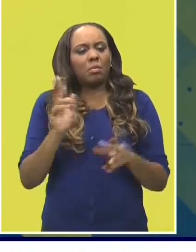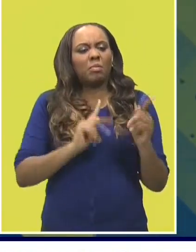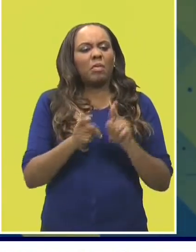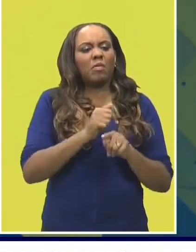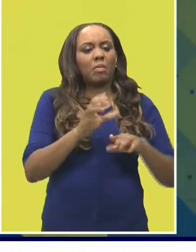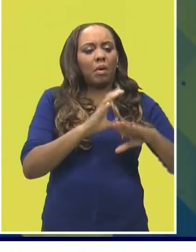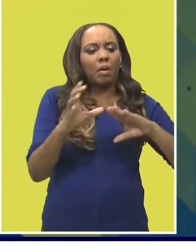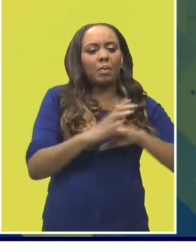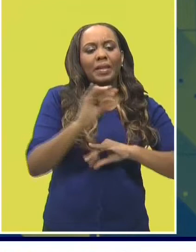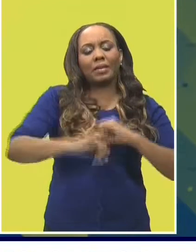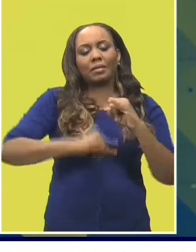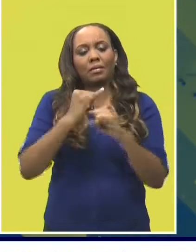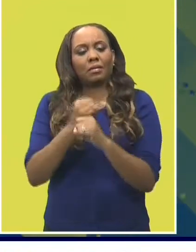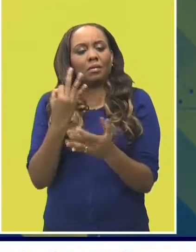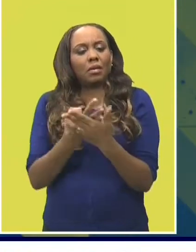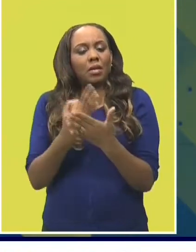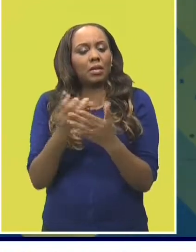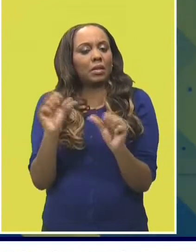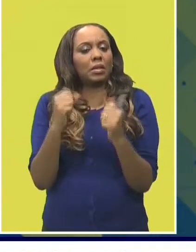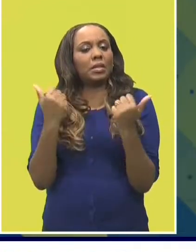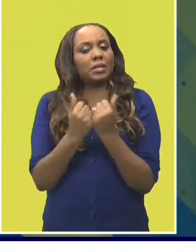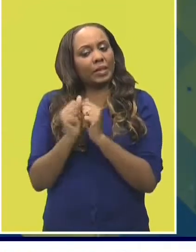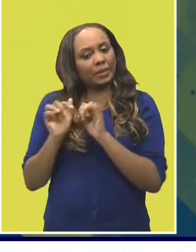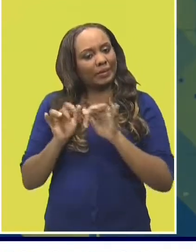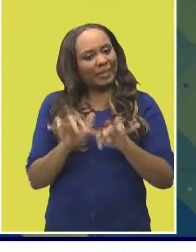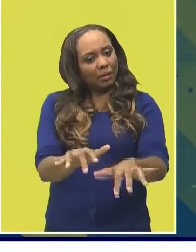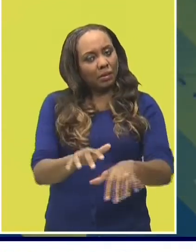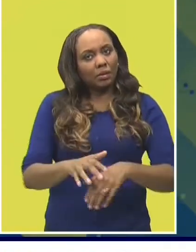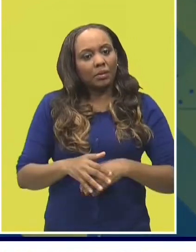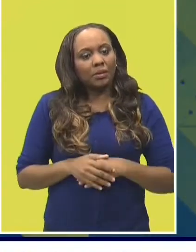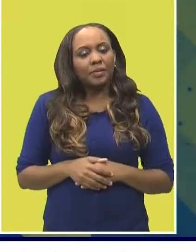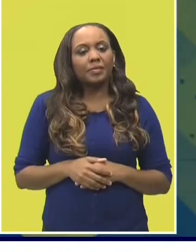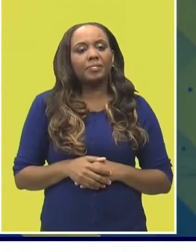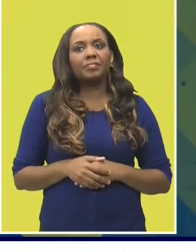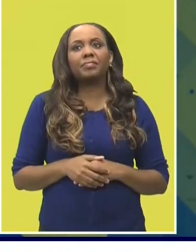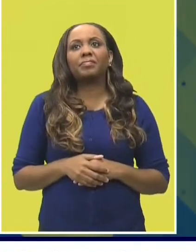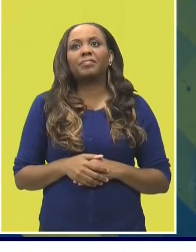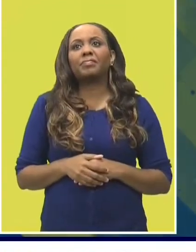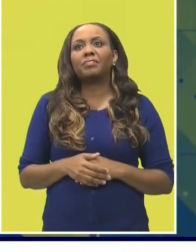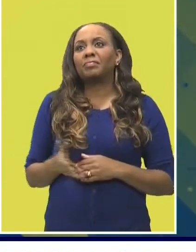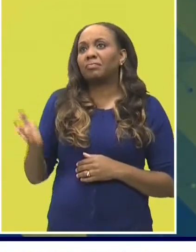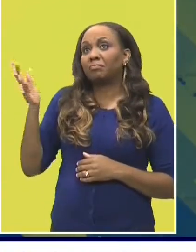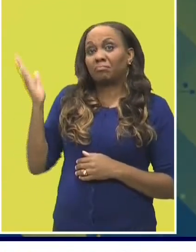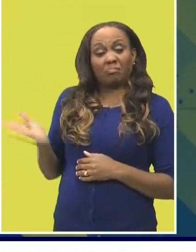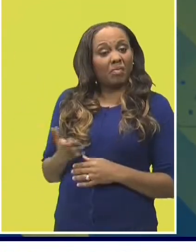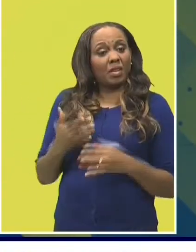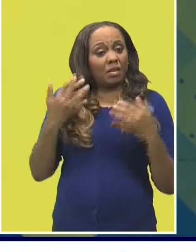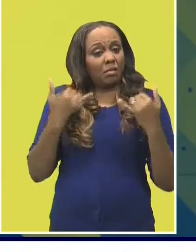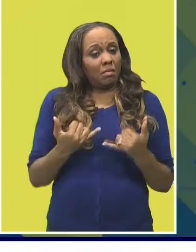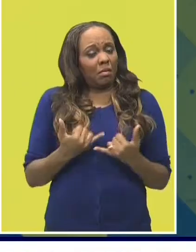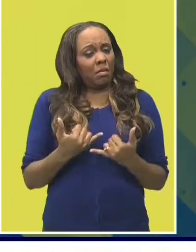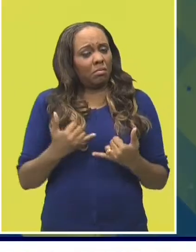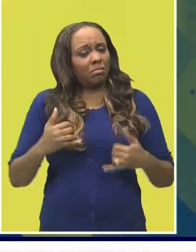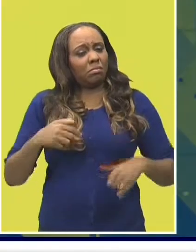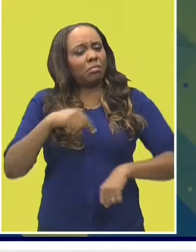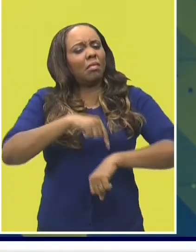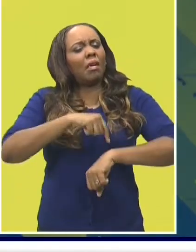number of regional and international financial agencies. These are challenging times,